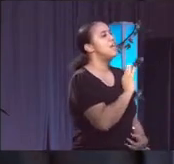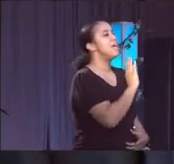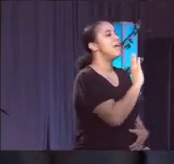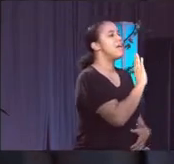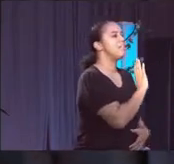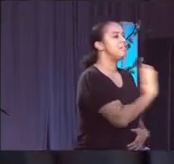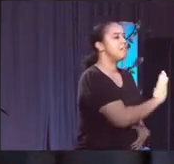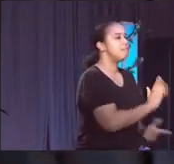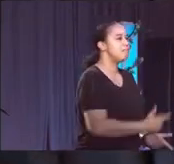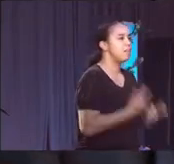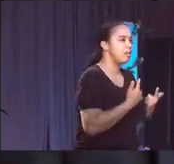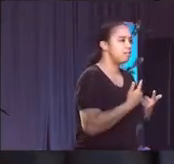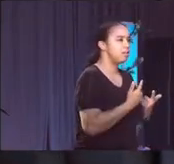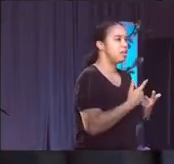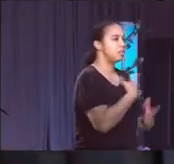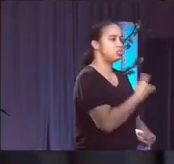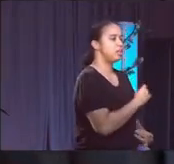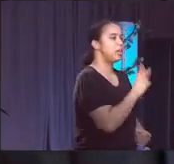people.